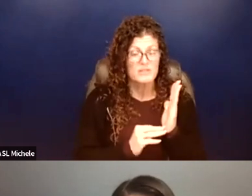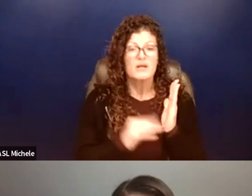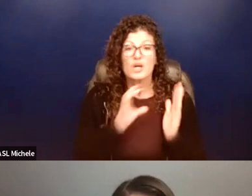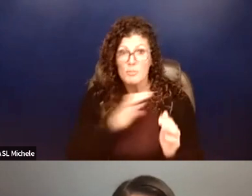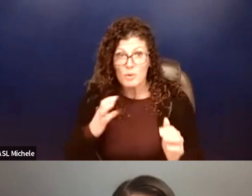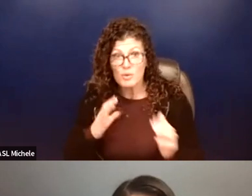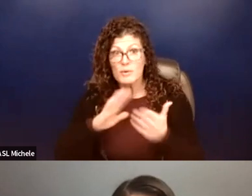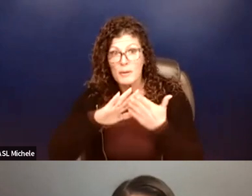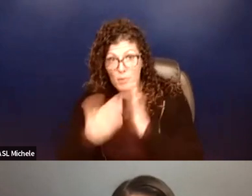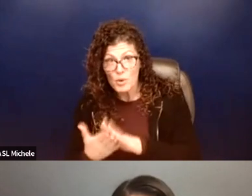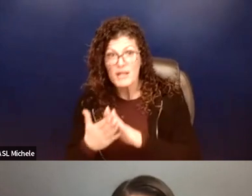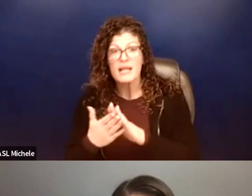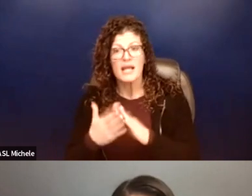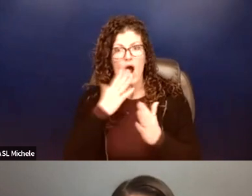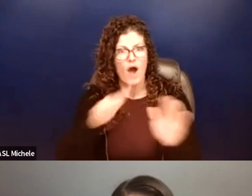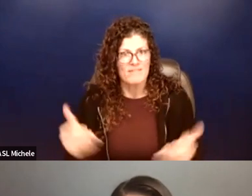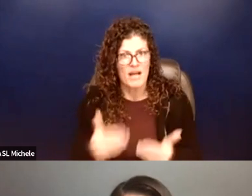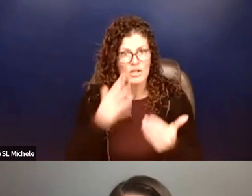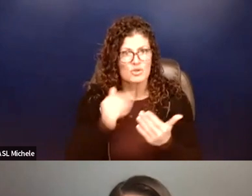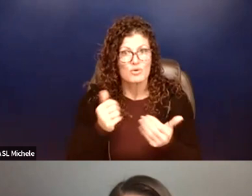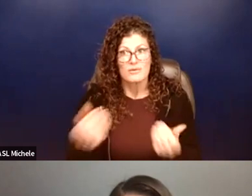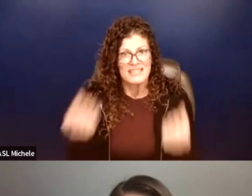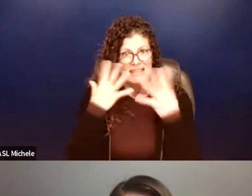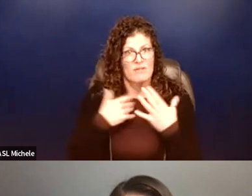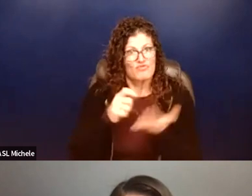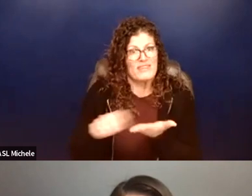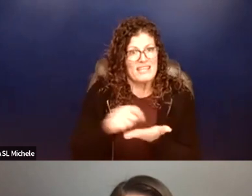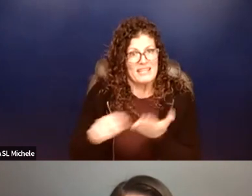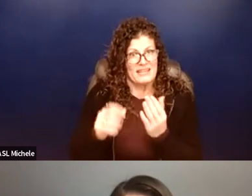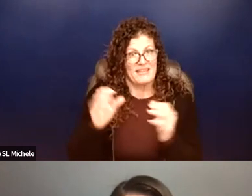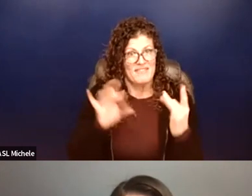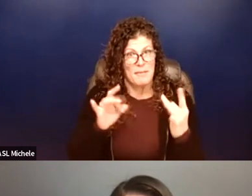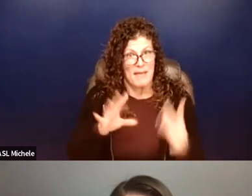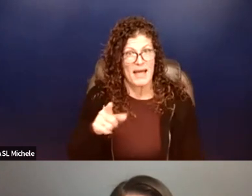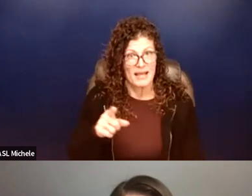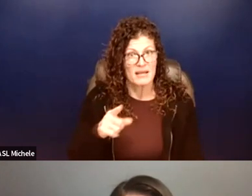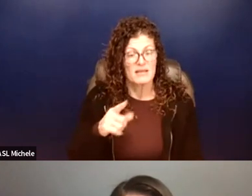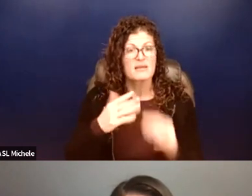stakeholders are also invited to provide written feedback to the email address